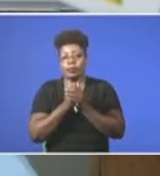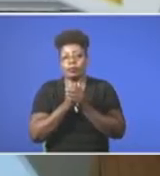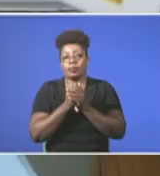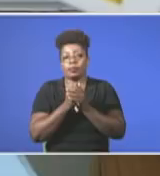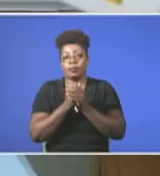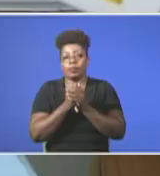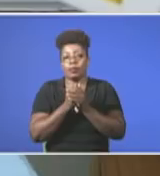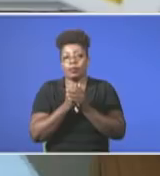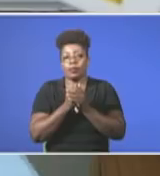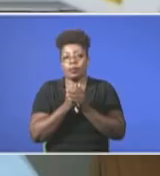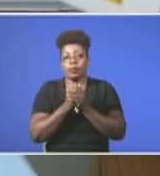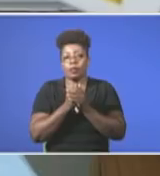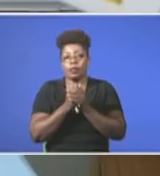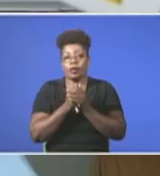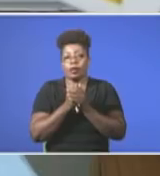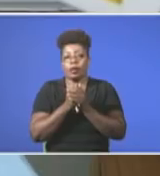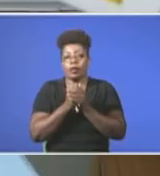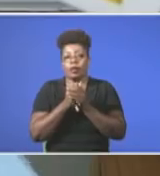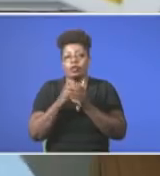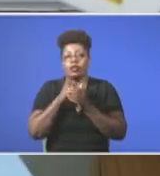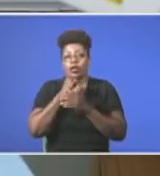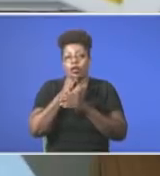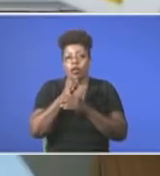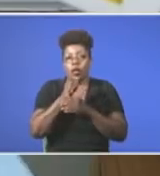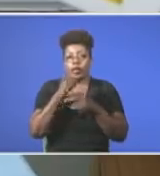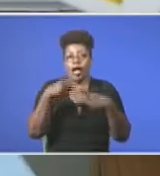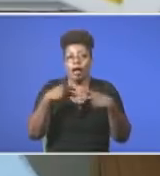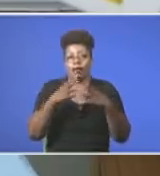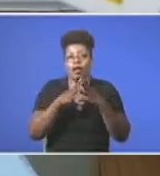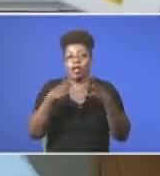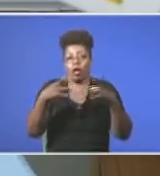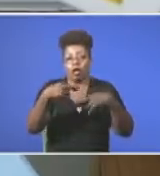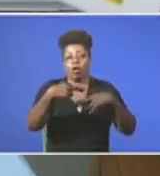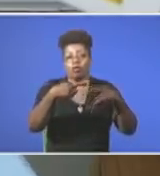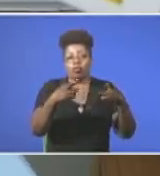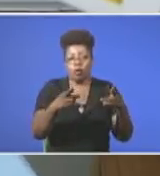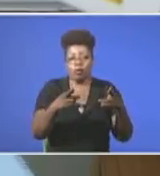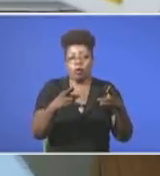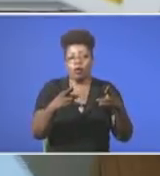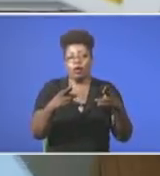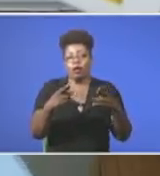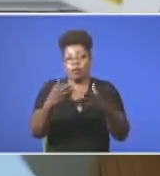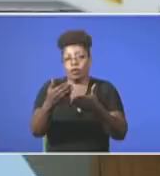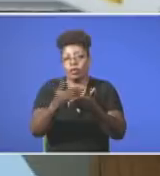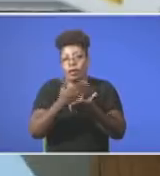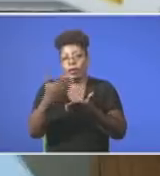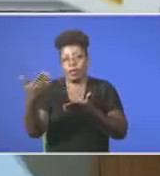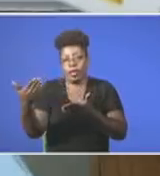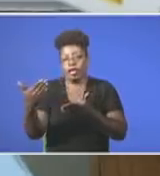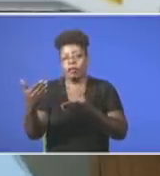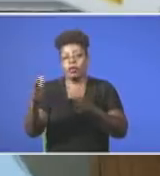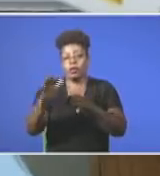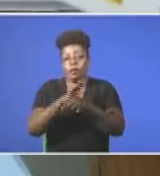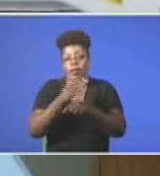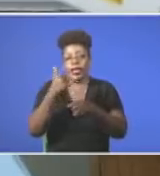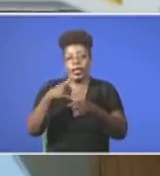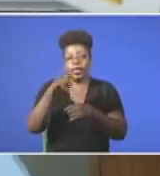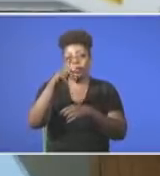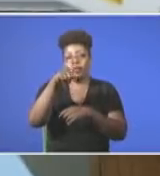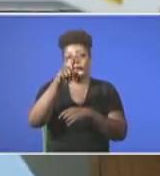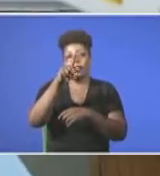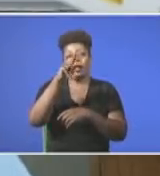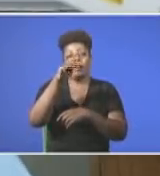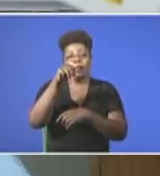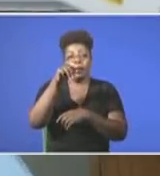simply logistics. We don't have a lot of room for certain things, and so we'll fill those classes in plumbing, for example, and once that class is